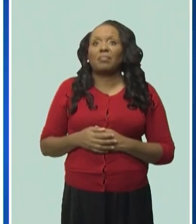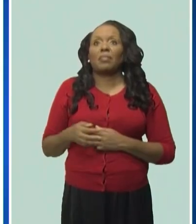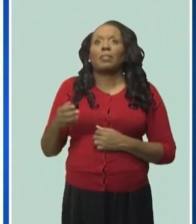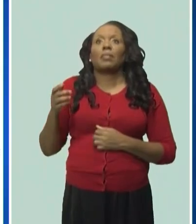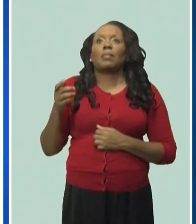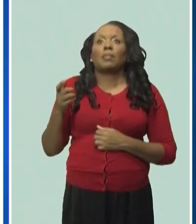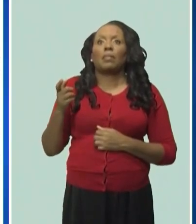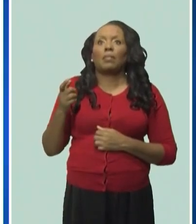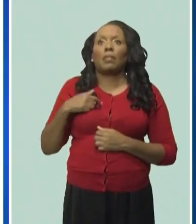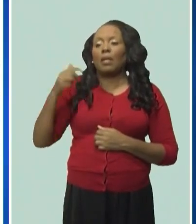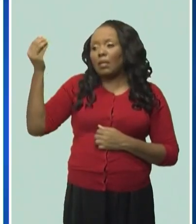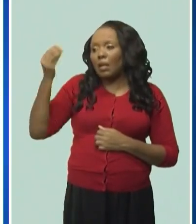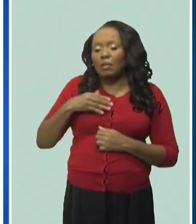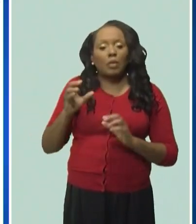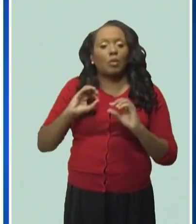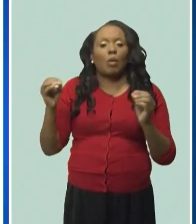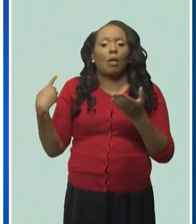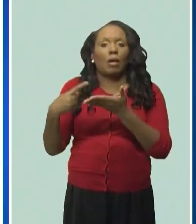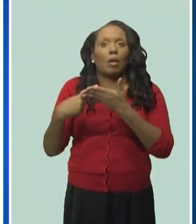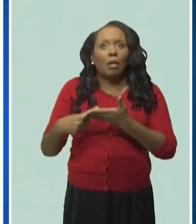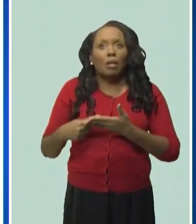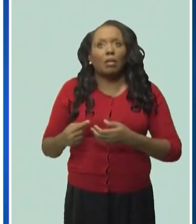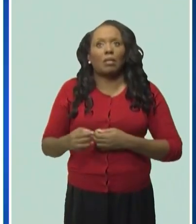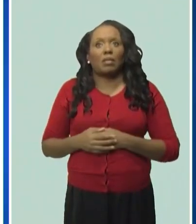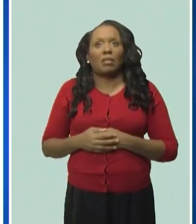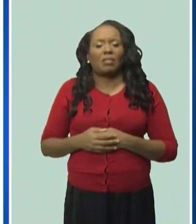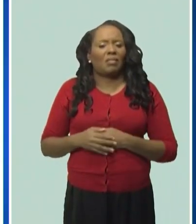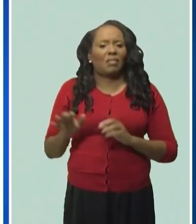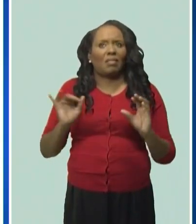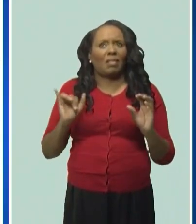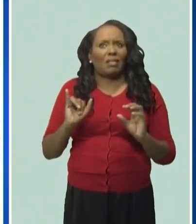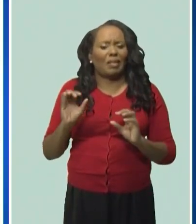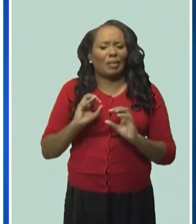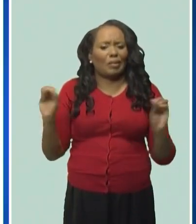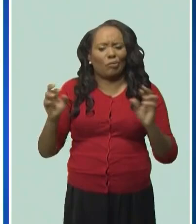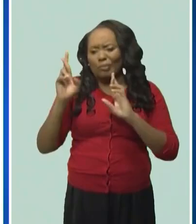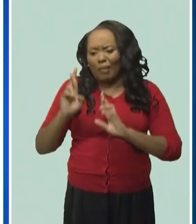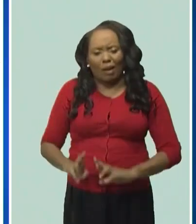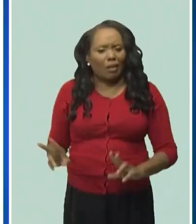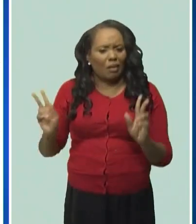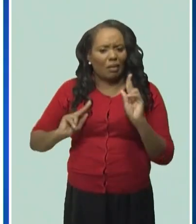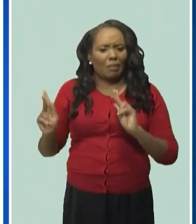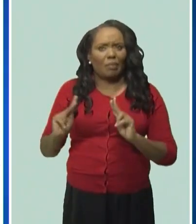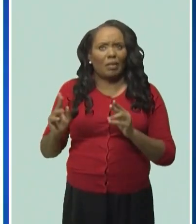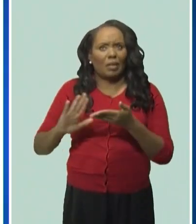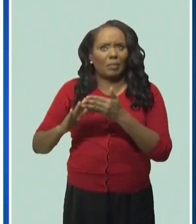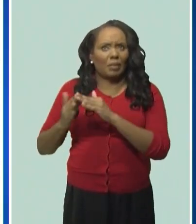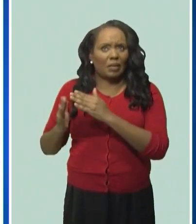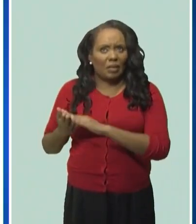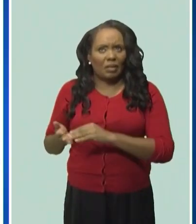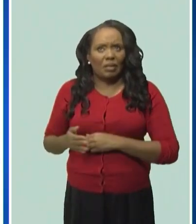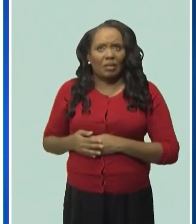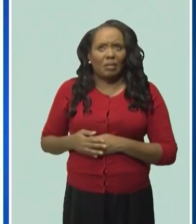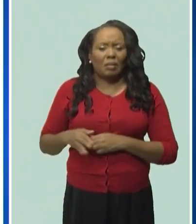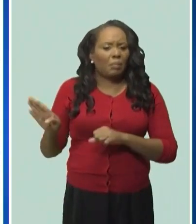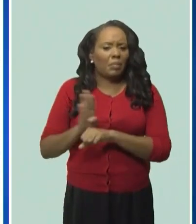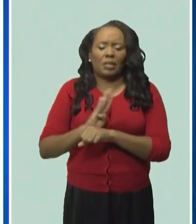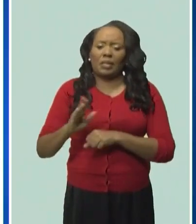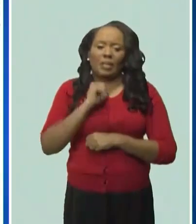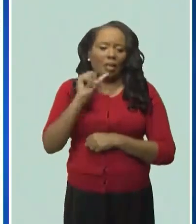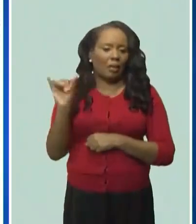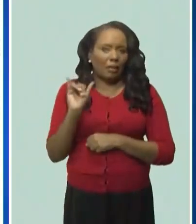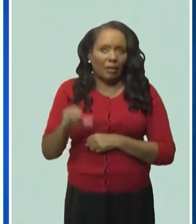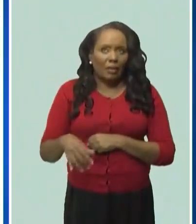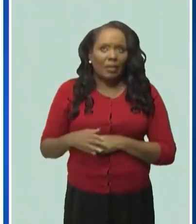consultation, that they almost did it in a manner that was disrespectful to the residents of this community, and you don't do business like that. You don't